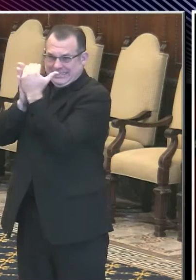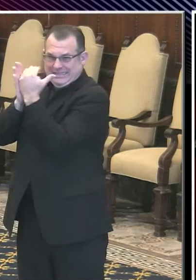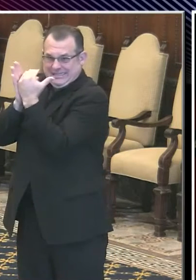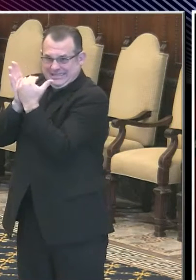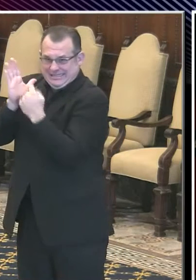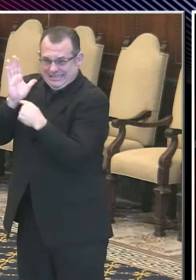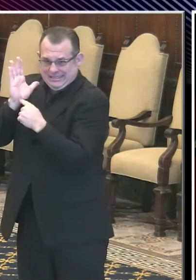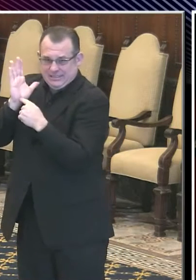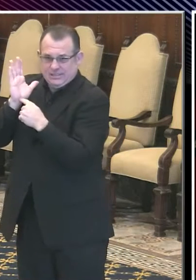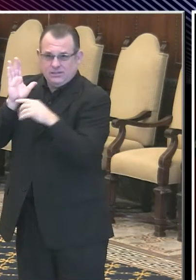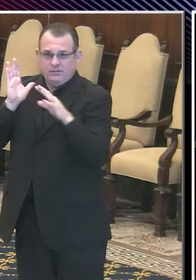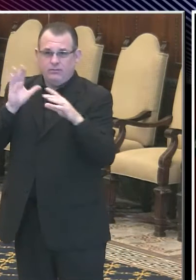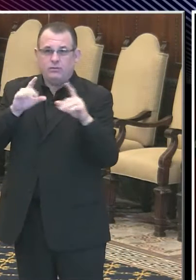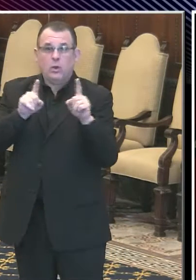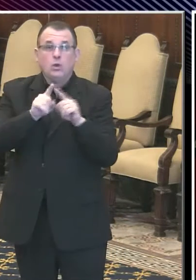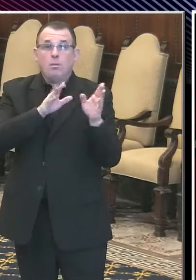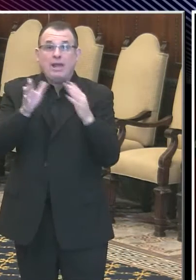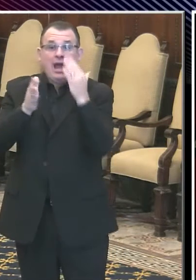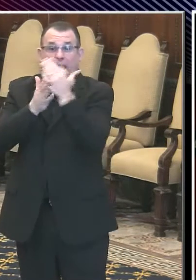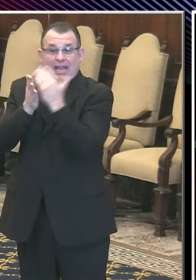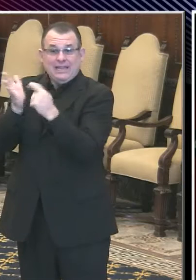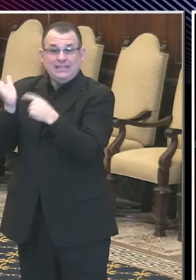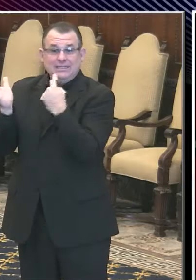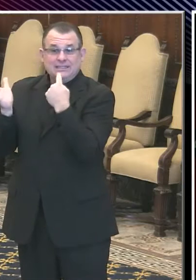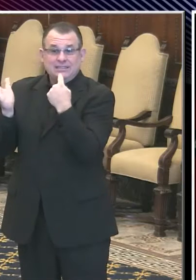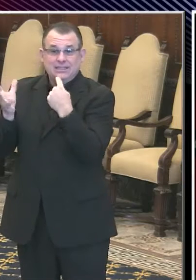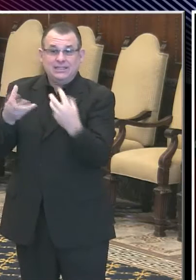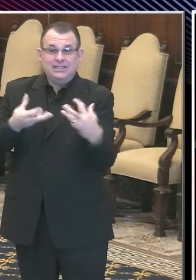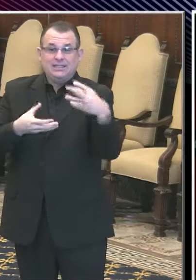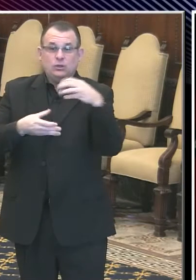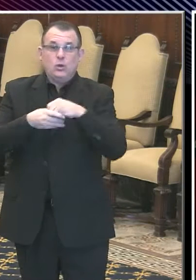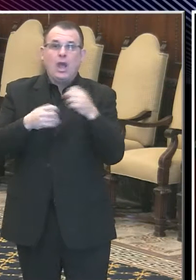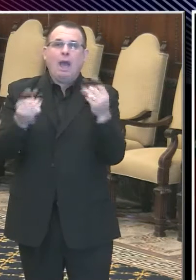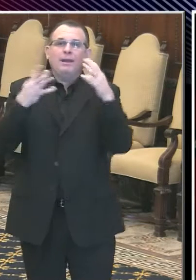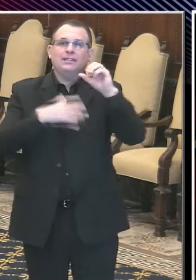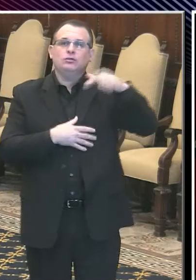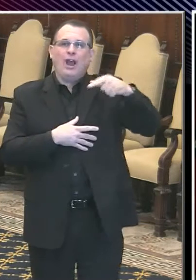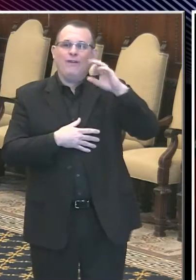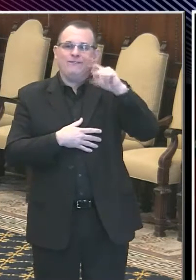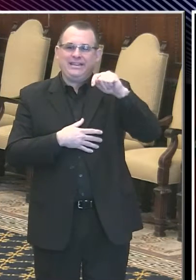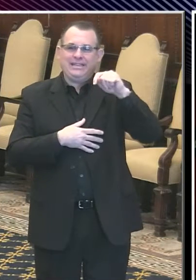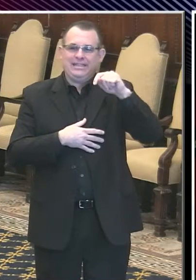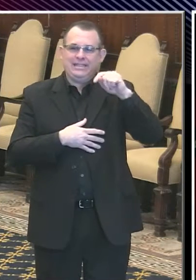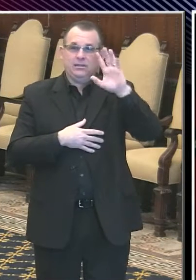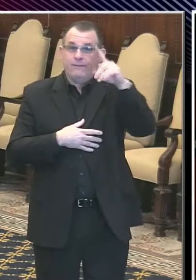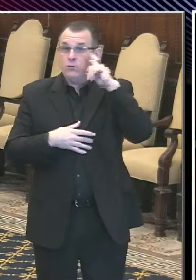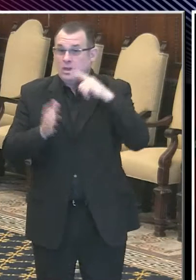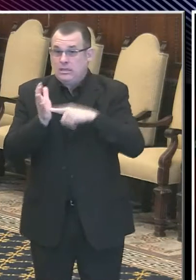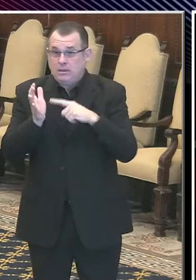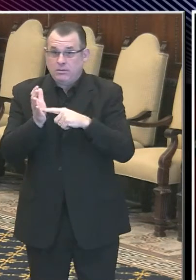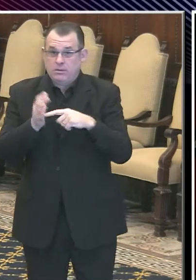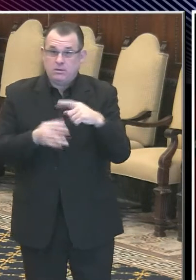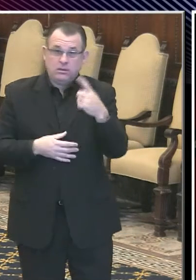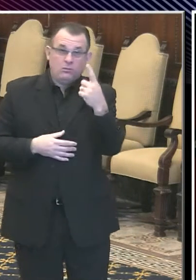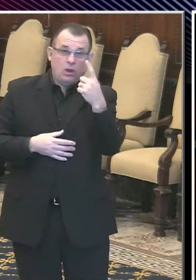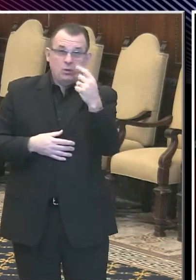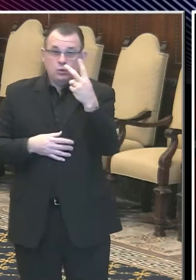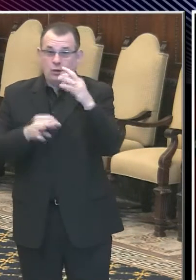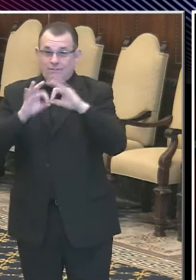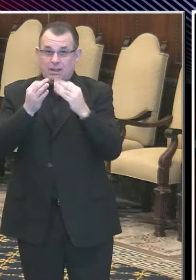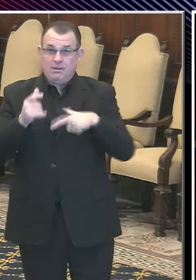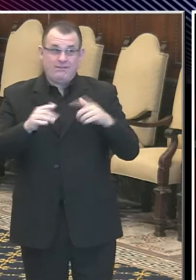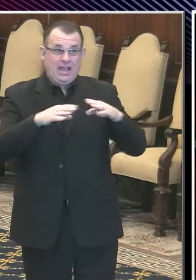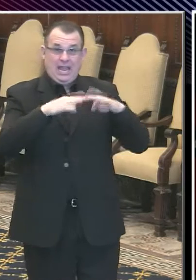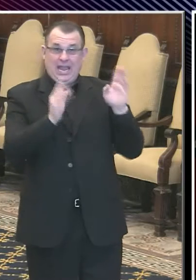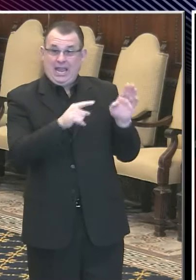square footage. For example, with work for 1 and 2 family dwellings, no more than 4 workers are permitted on site at